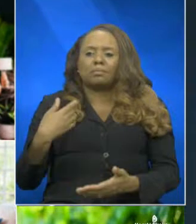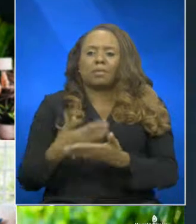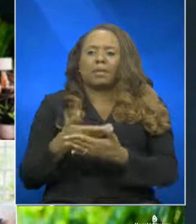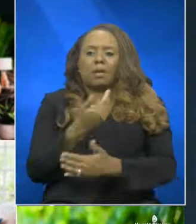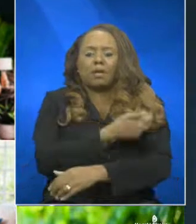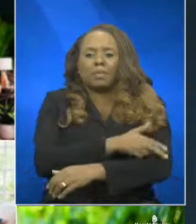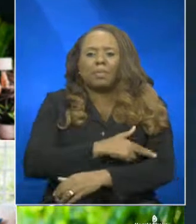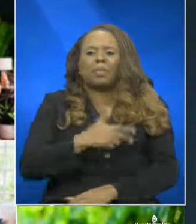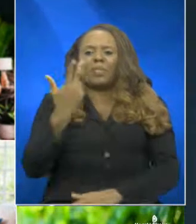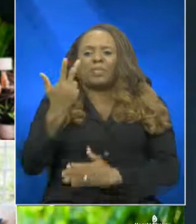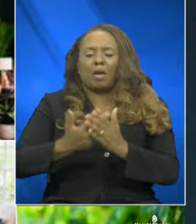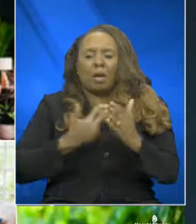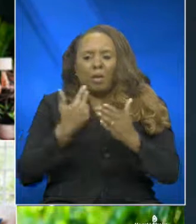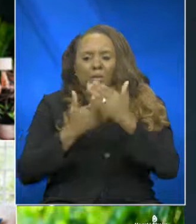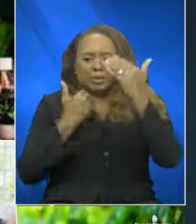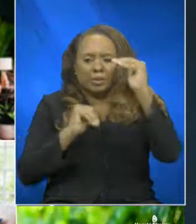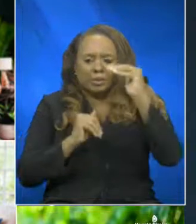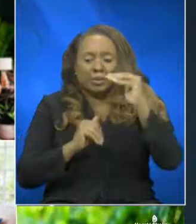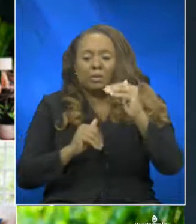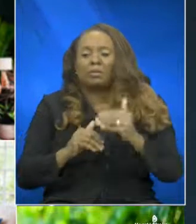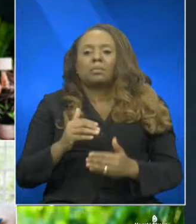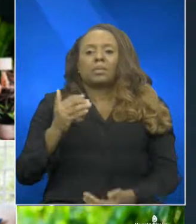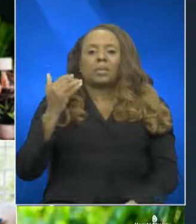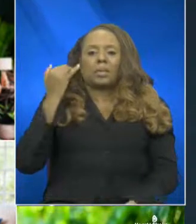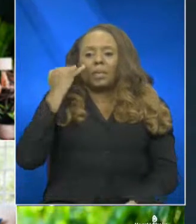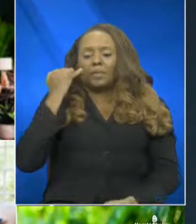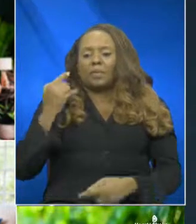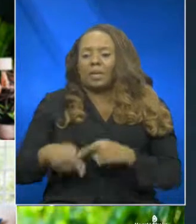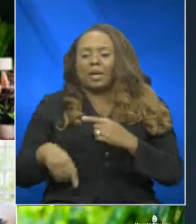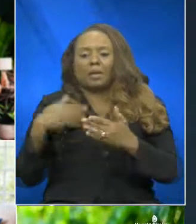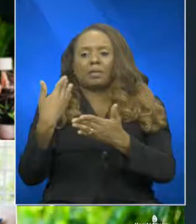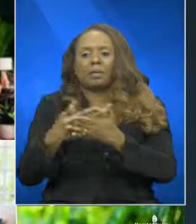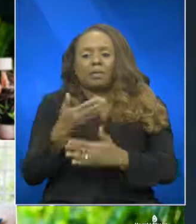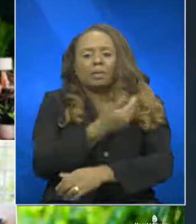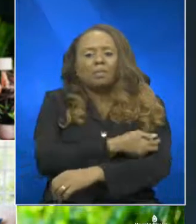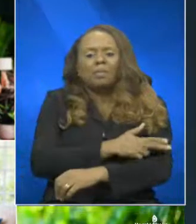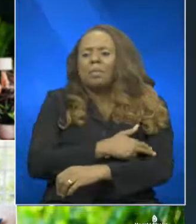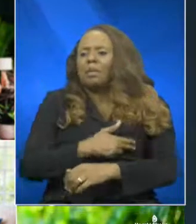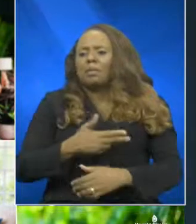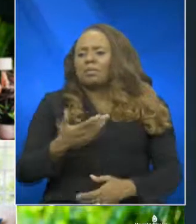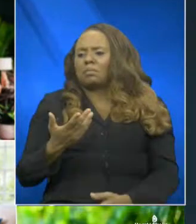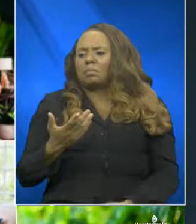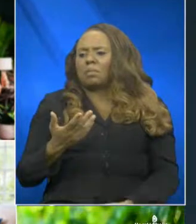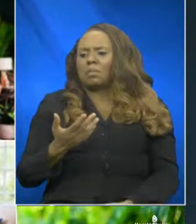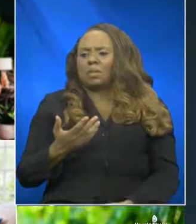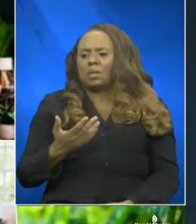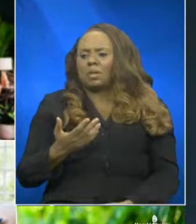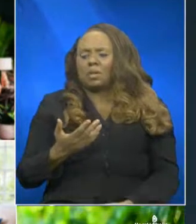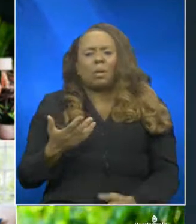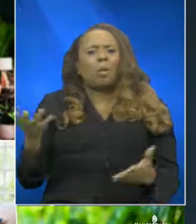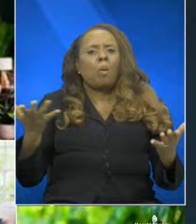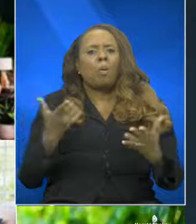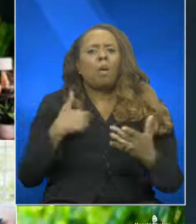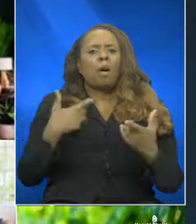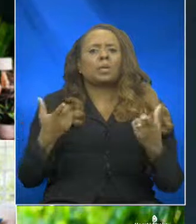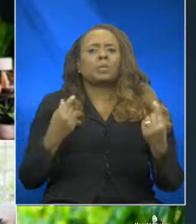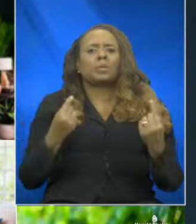that can be done at home should one be unable to reach in the time frame or even obtain treatment?